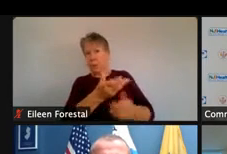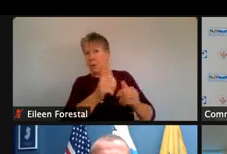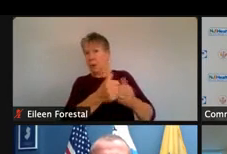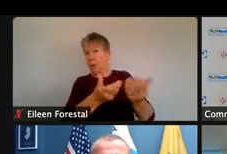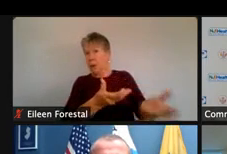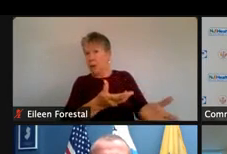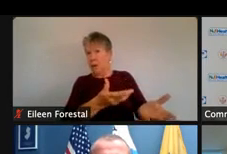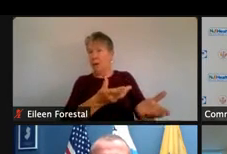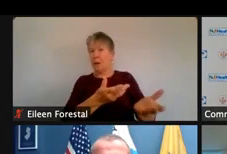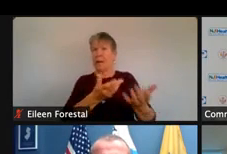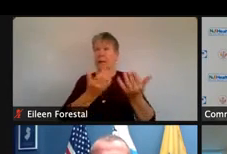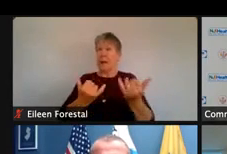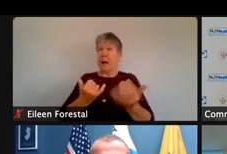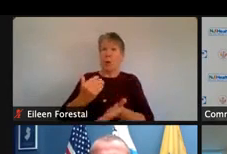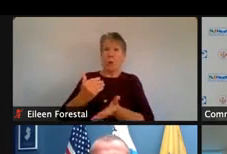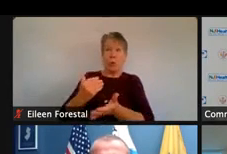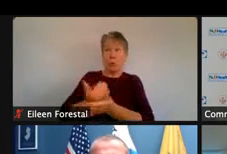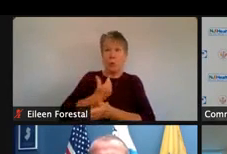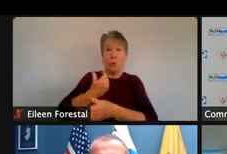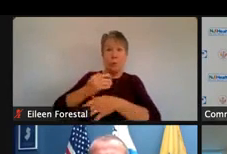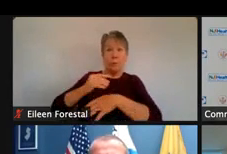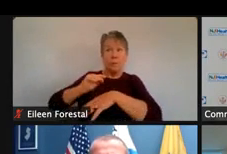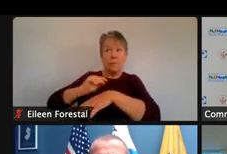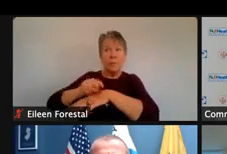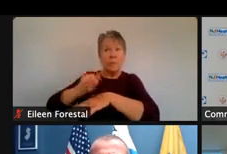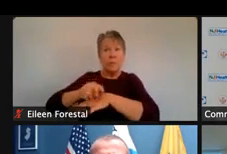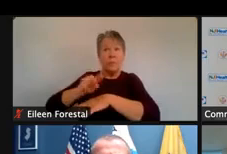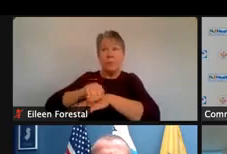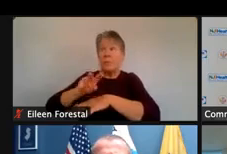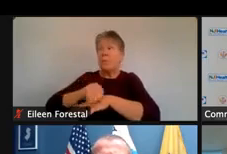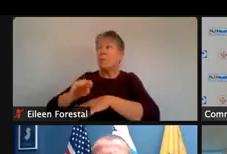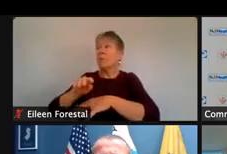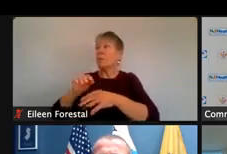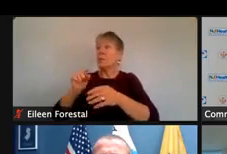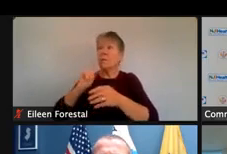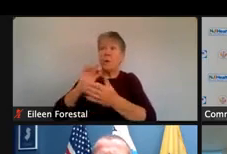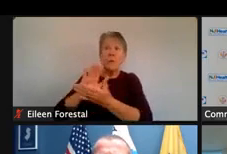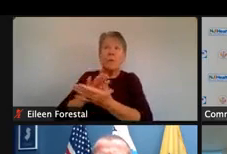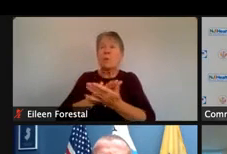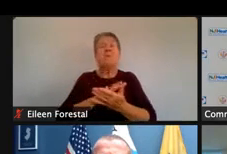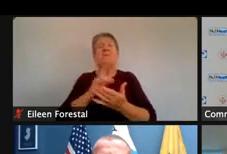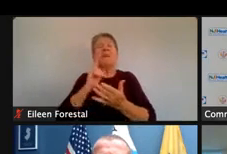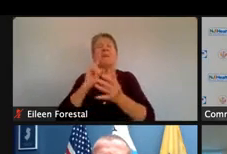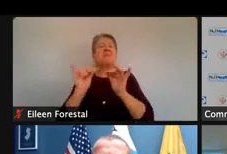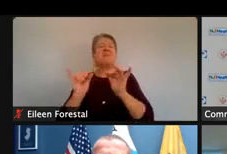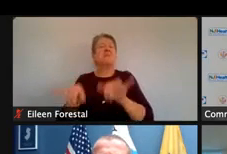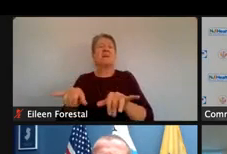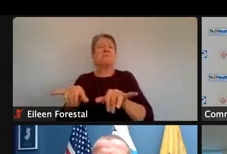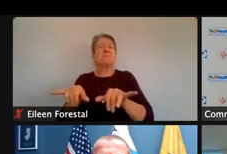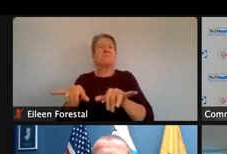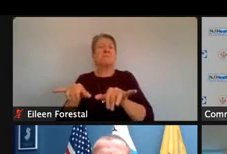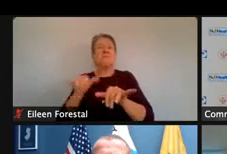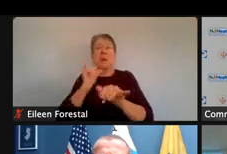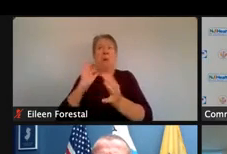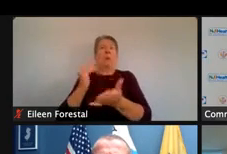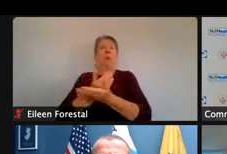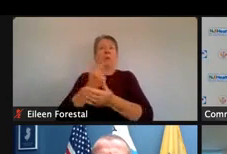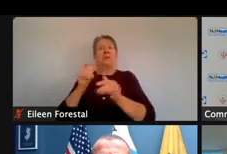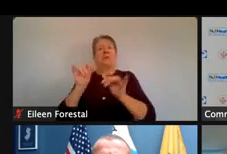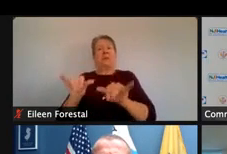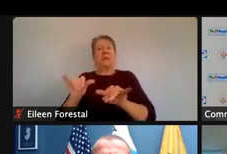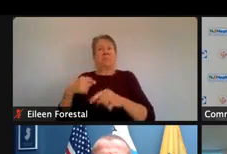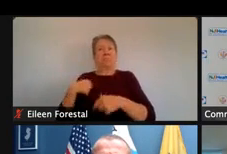coordinate. And this has worked well, and I think everybody agrees that this method of this approach is both flexible, but